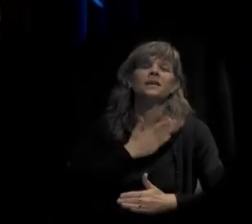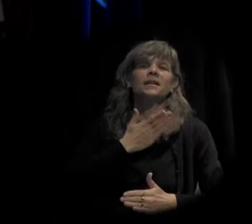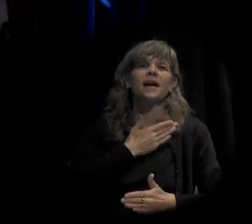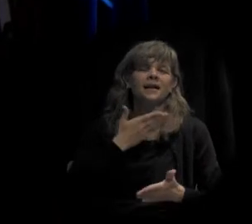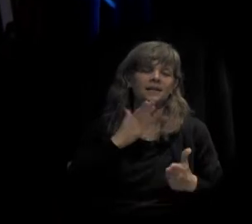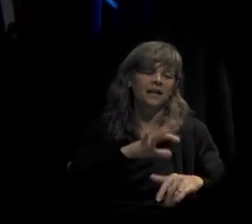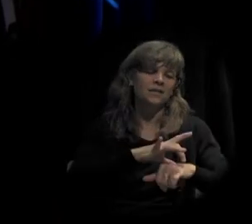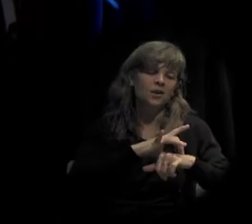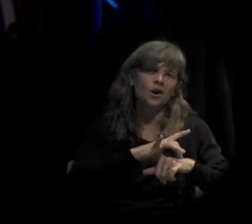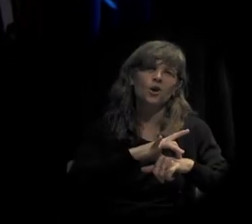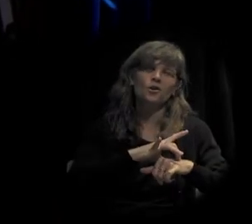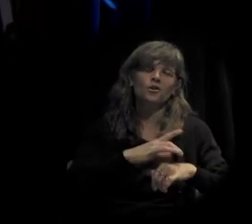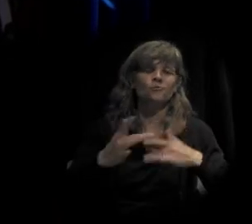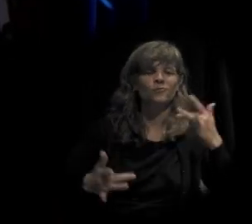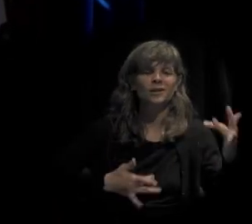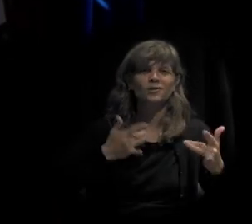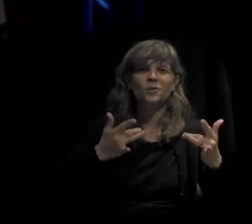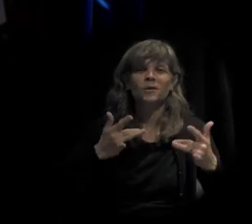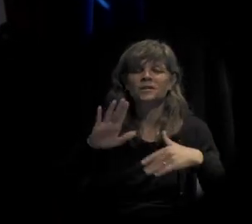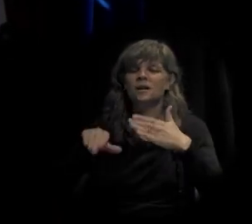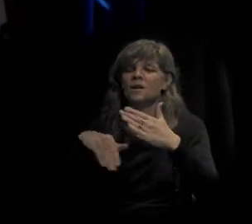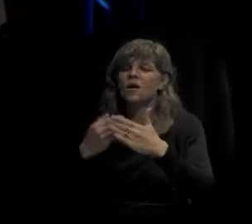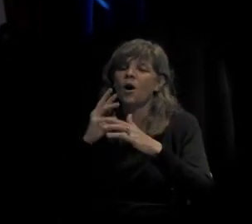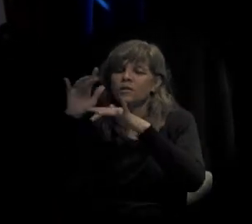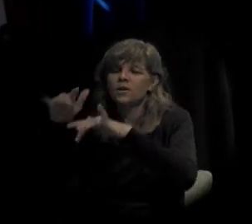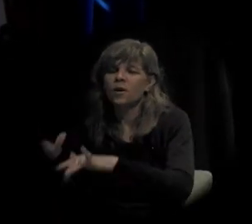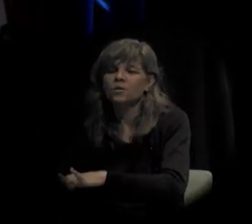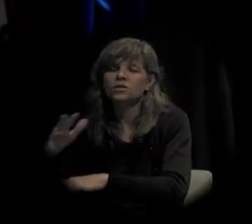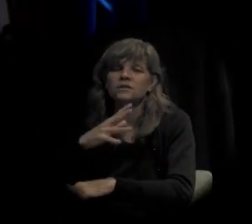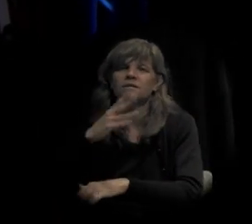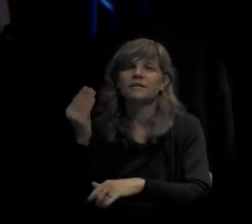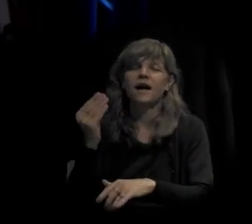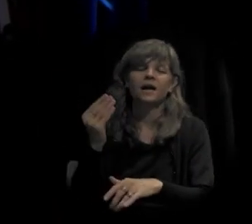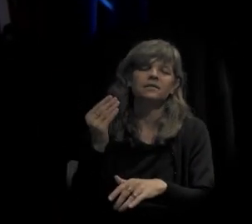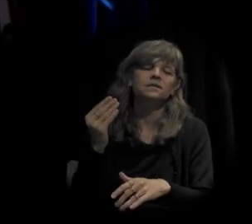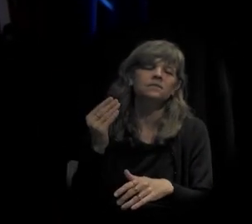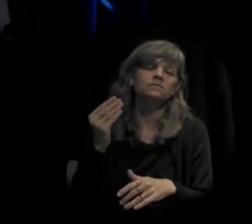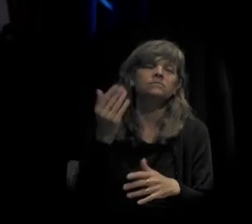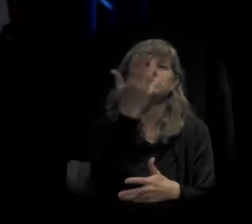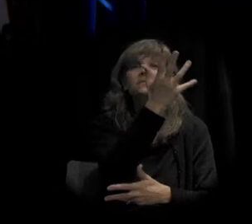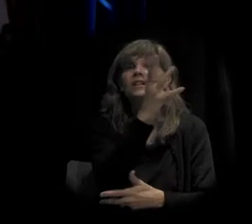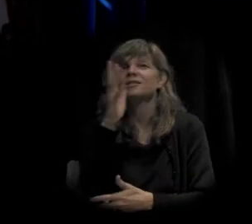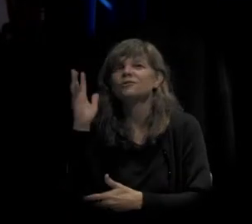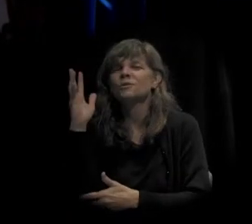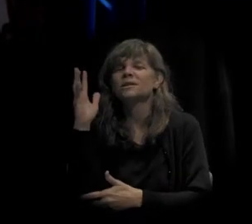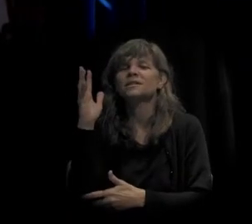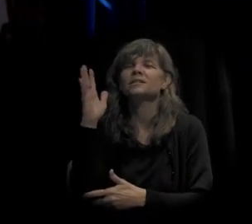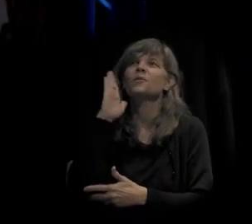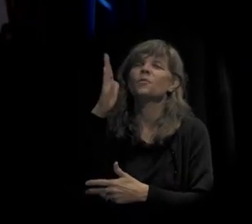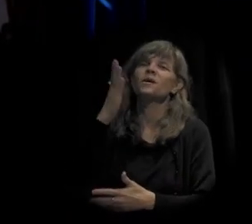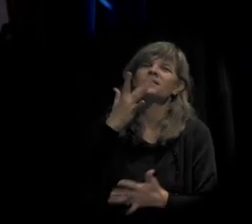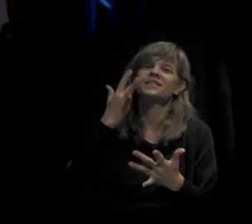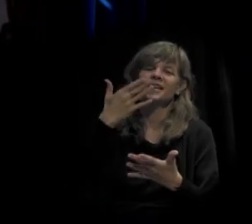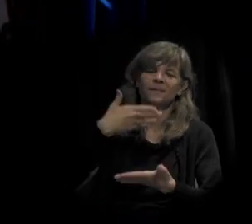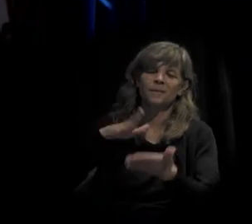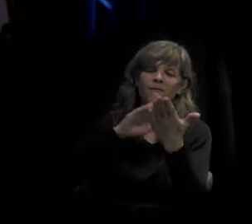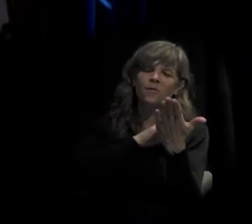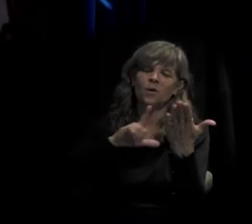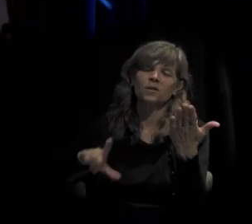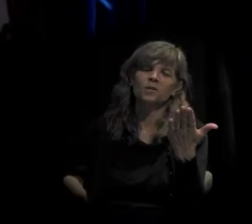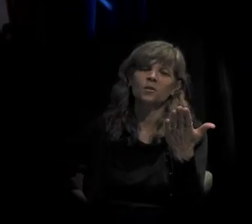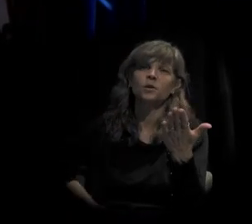sea roar and all that fills it, let the field exult and everything in it. Then shall all the trees of the forest sing for joy before the Lord.